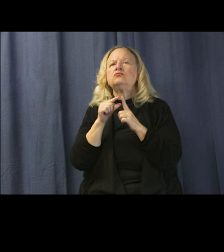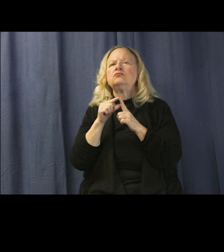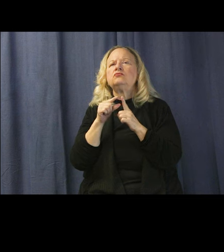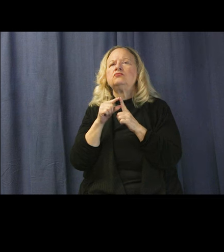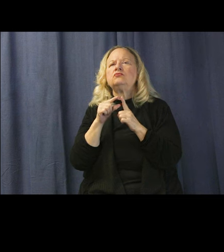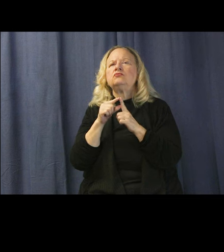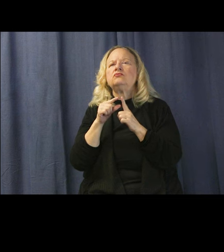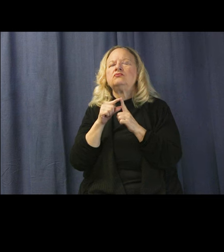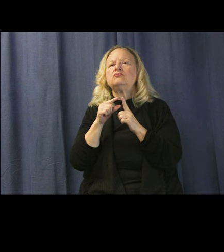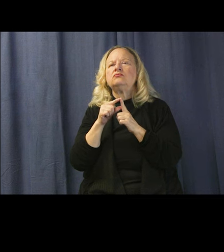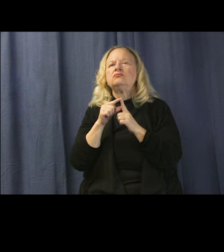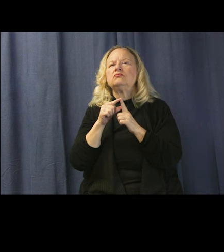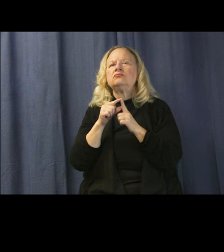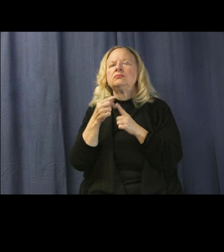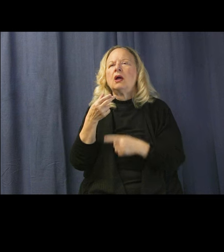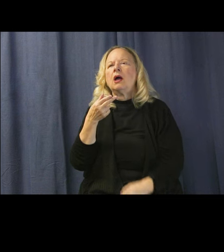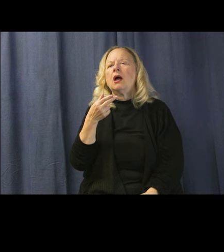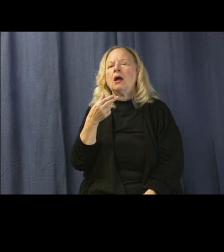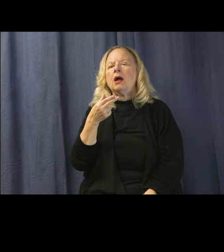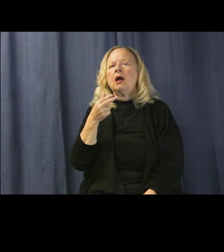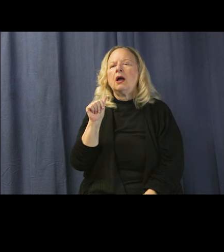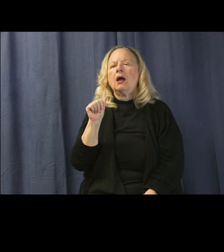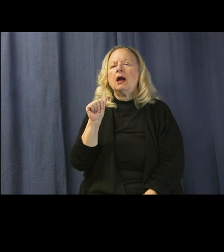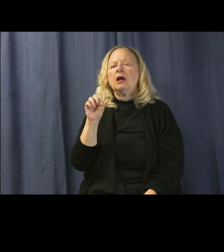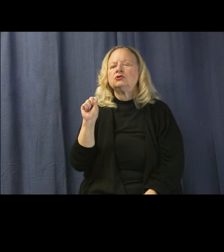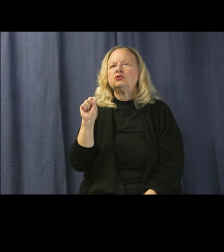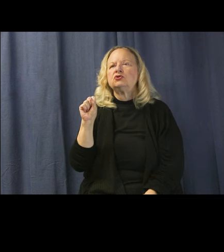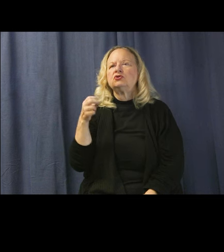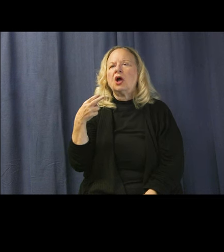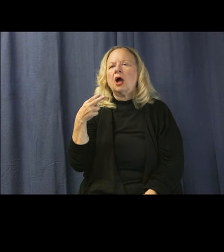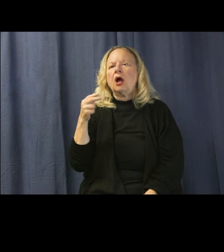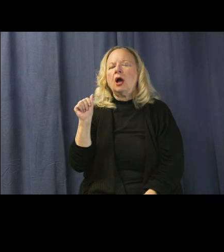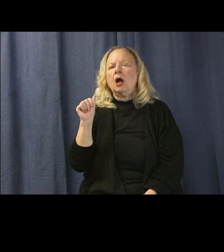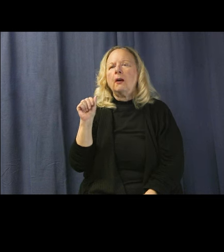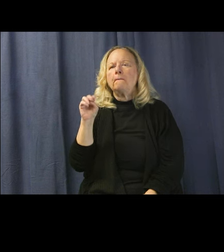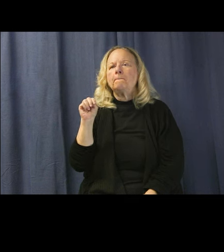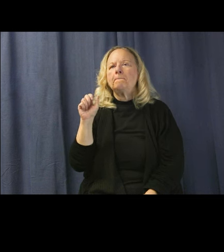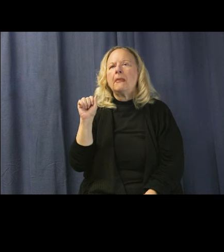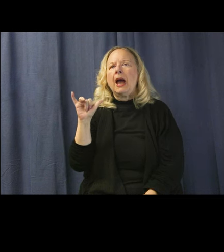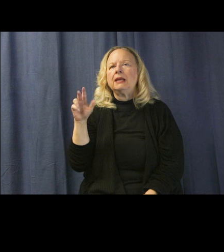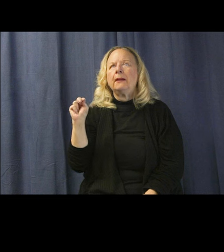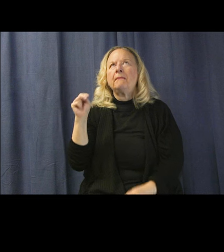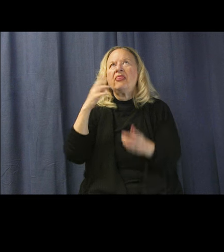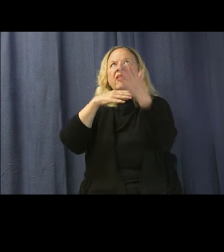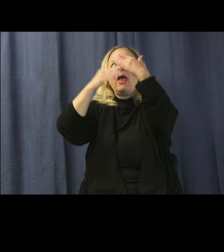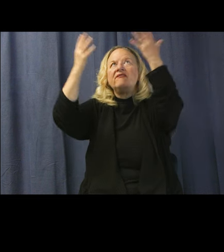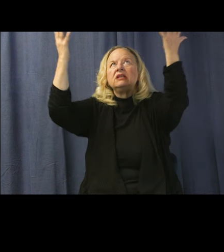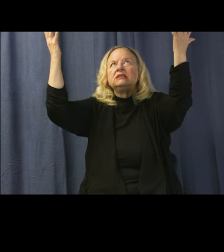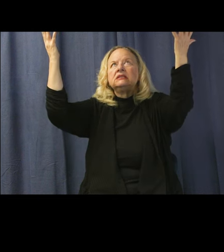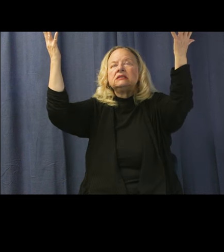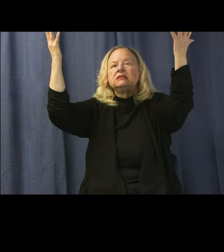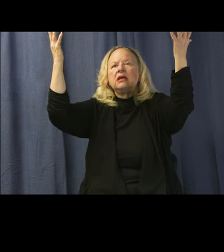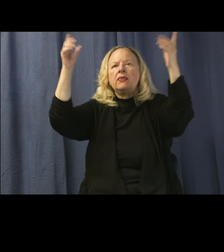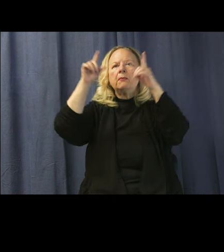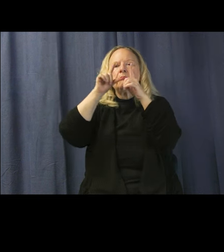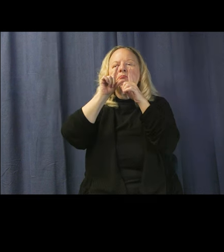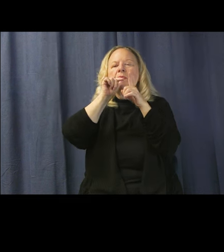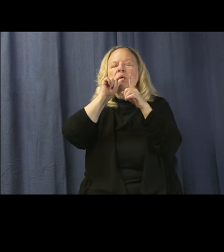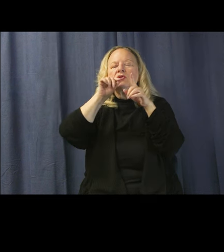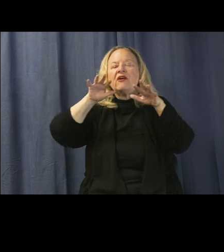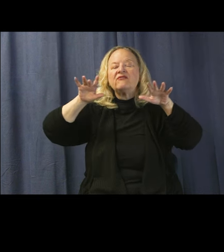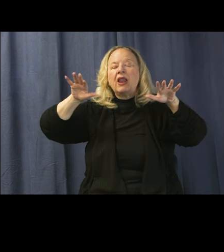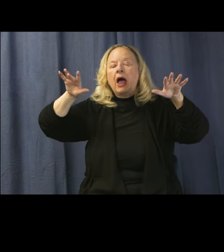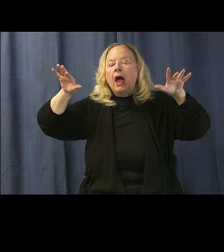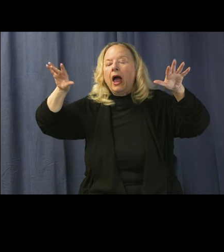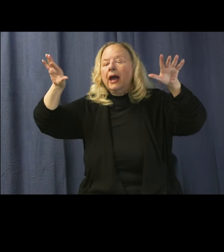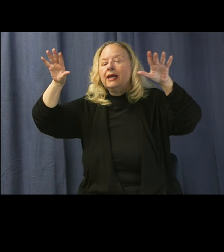word? Ha, sha, mayim. The heavens, that's what I just showed you. And these birds are flying